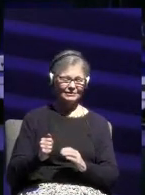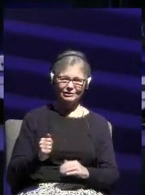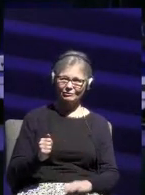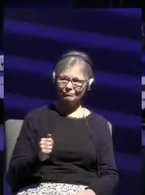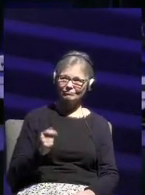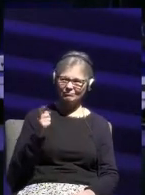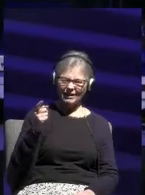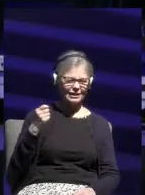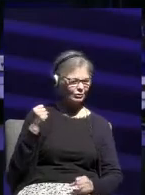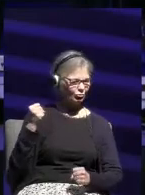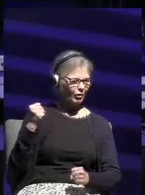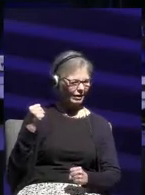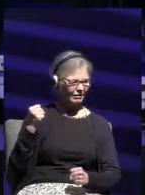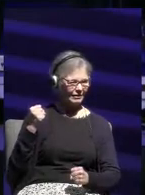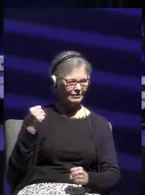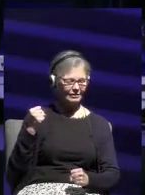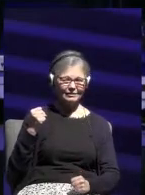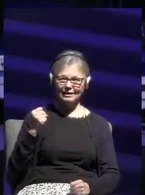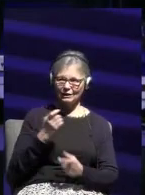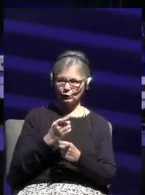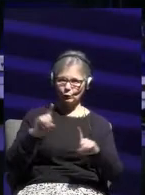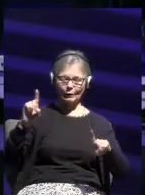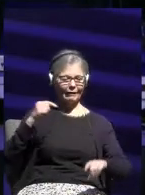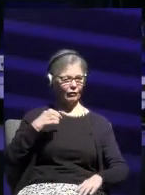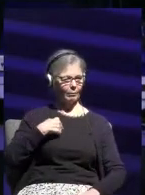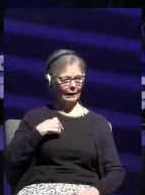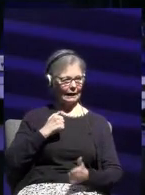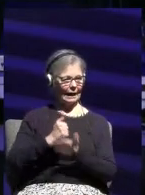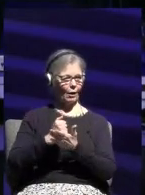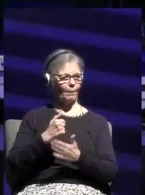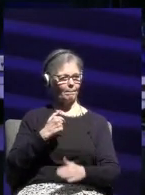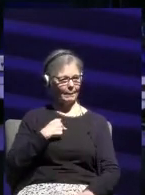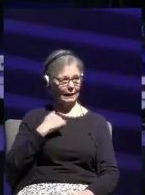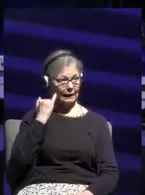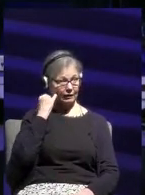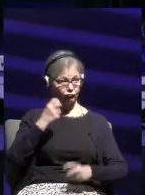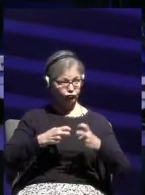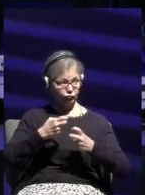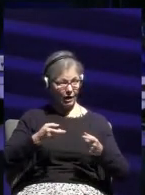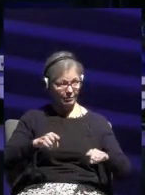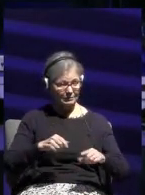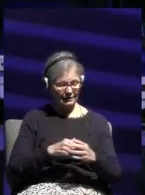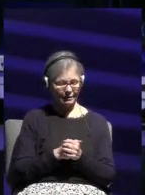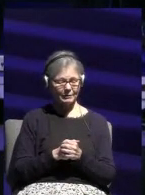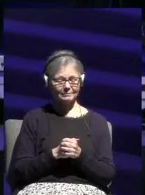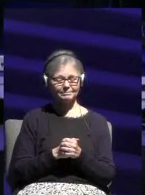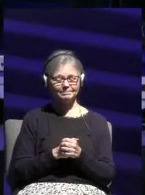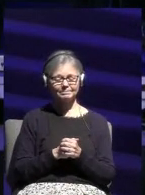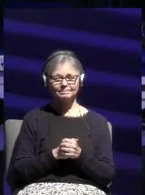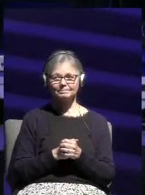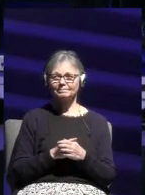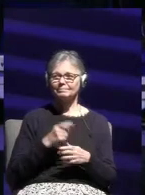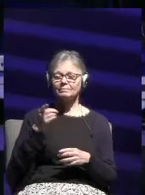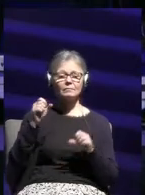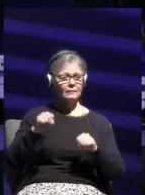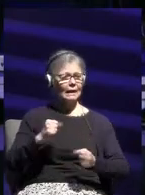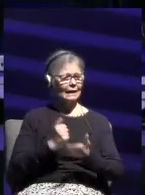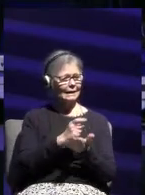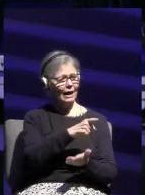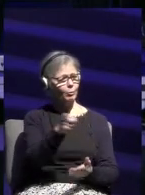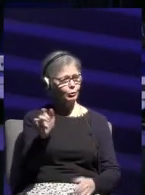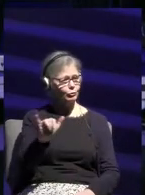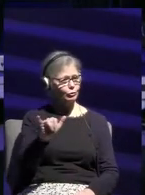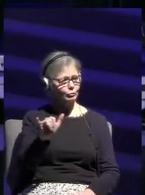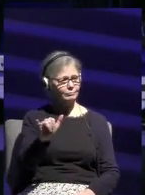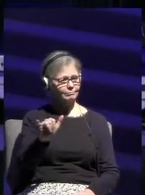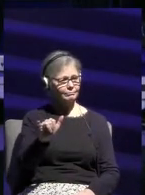has the strength to deliver me in my time of need. And I want you to know that he can do that for each and every one of